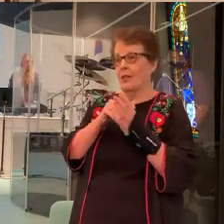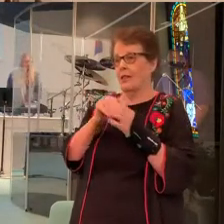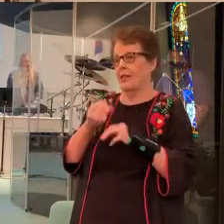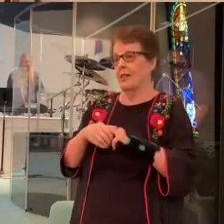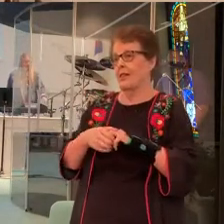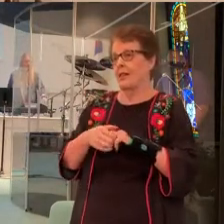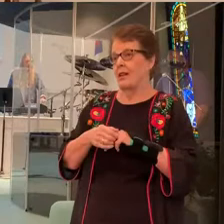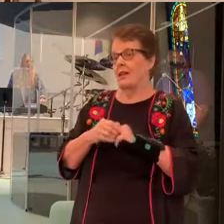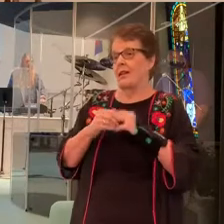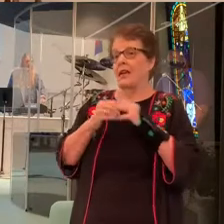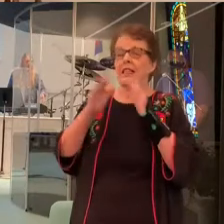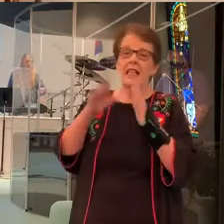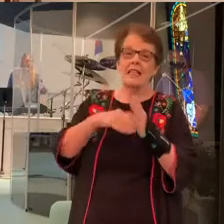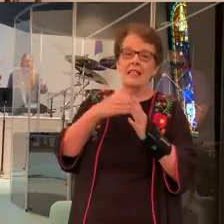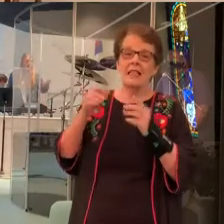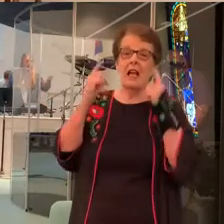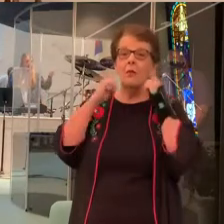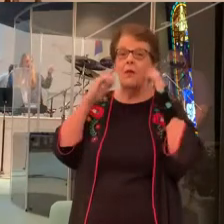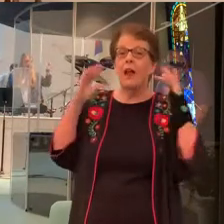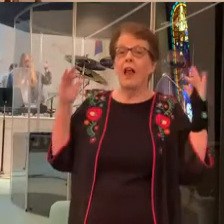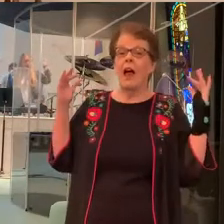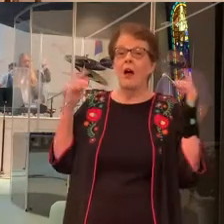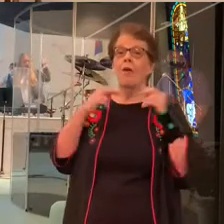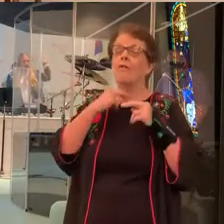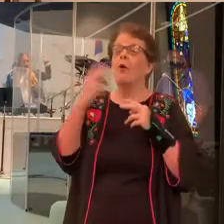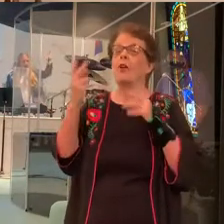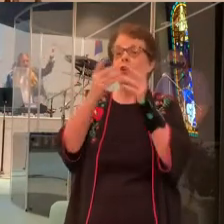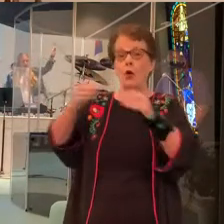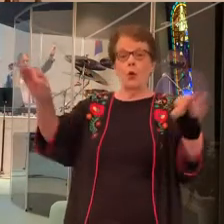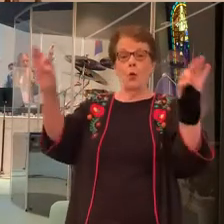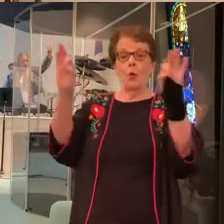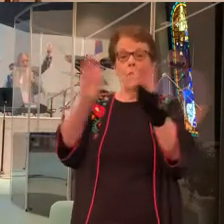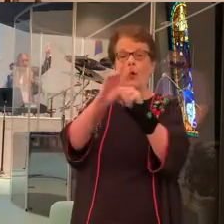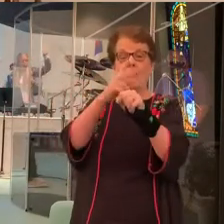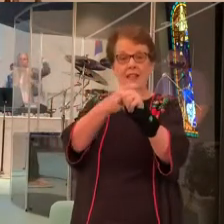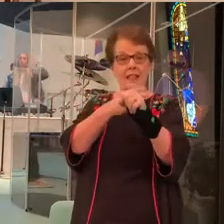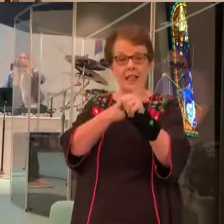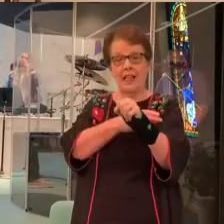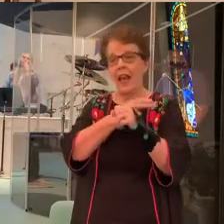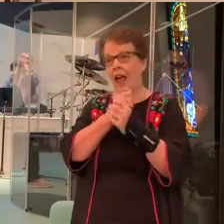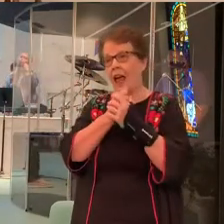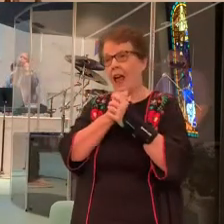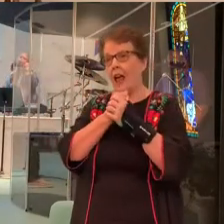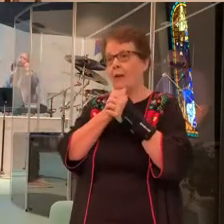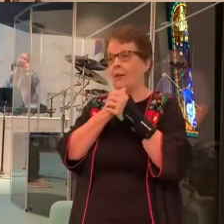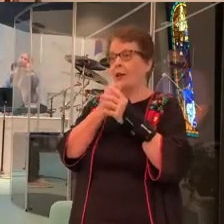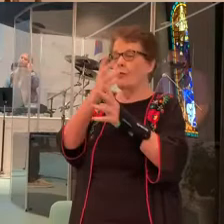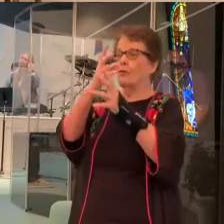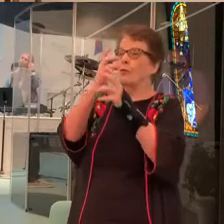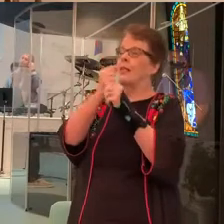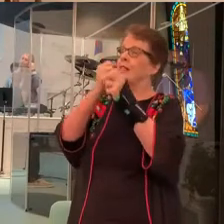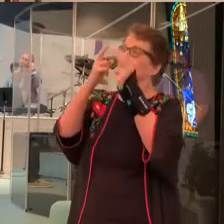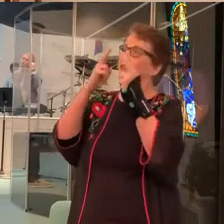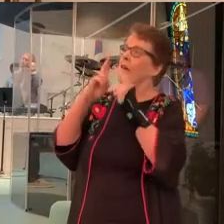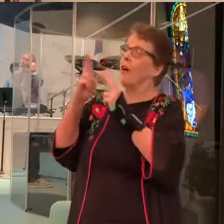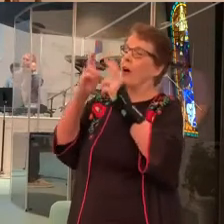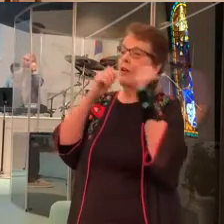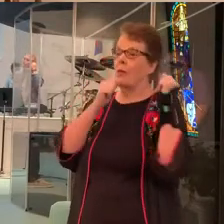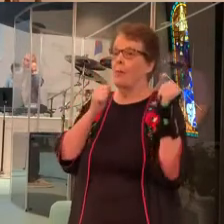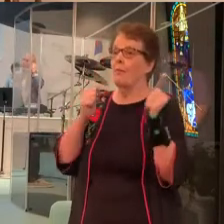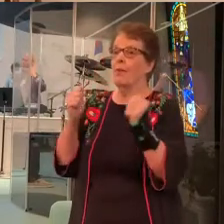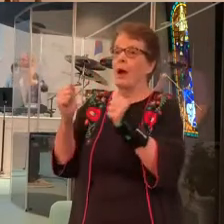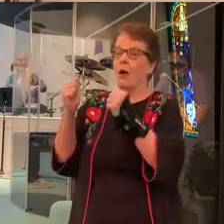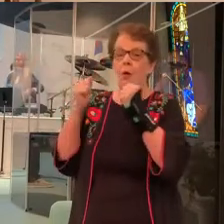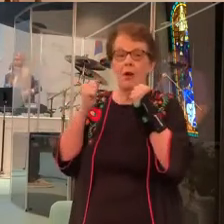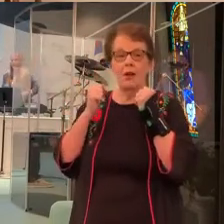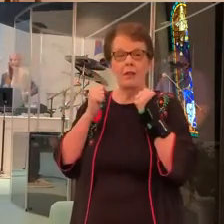They sang with a loud voice, 'Worthy is the Lamb who was slaughtered to receive power and riches and wisdom and strength and honor